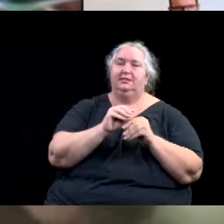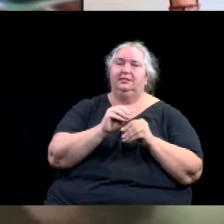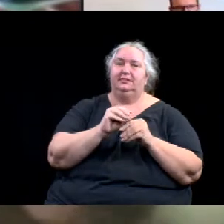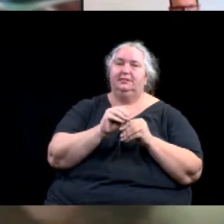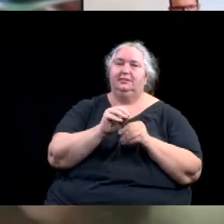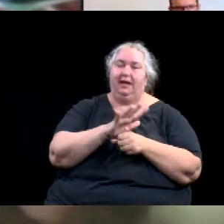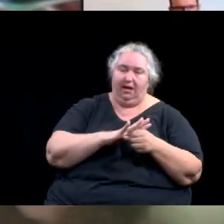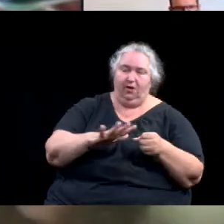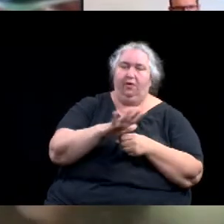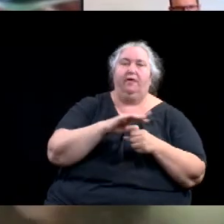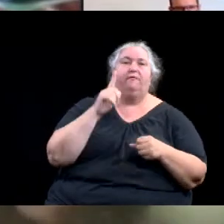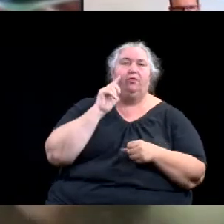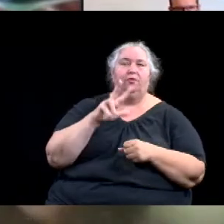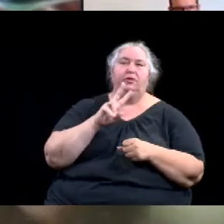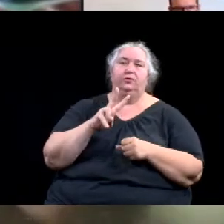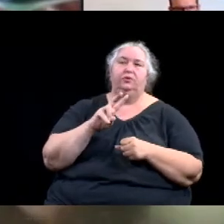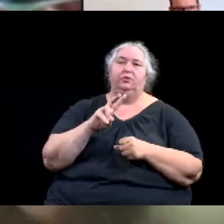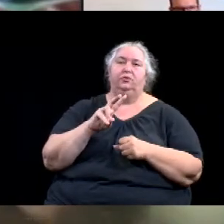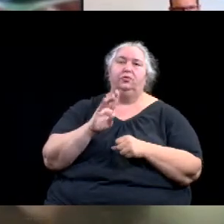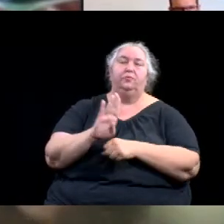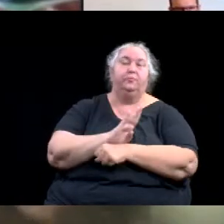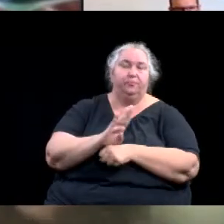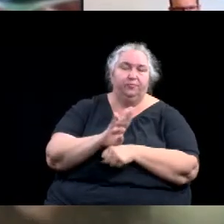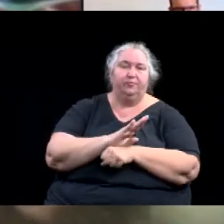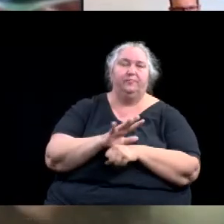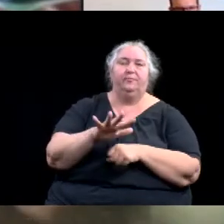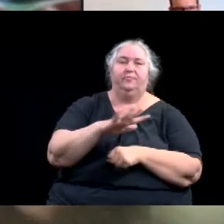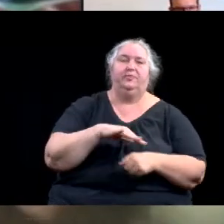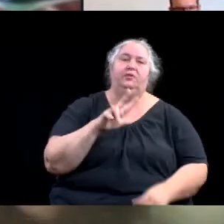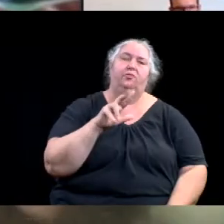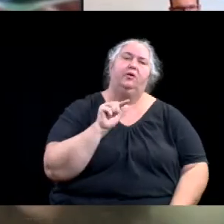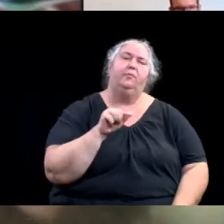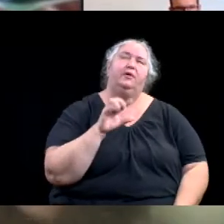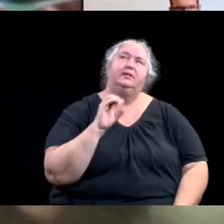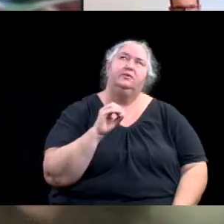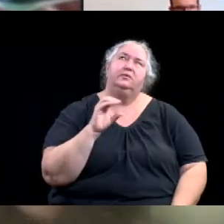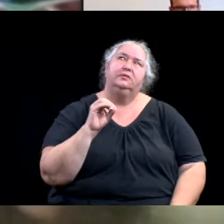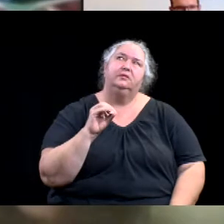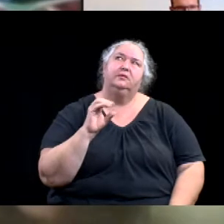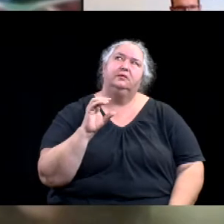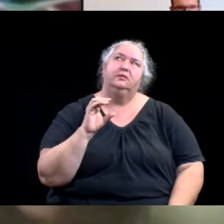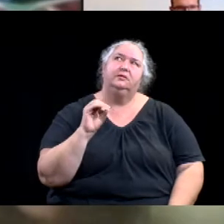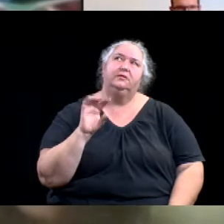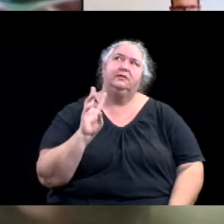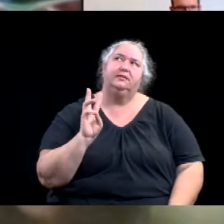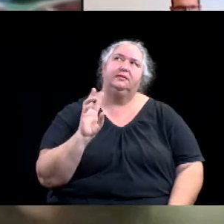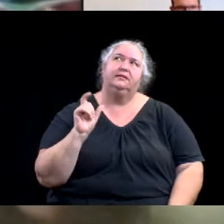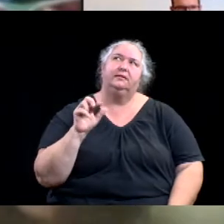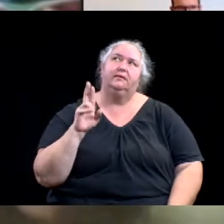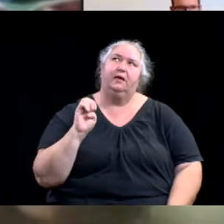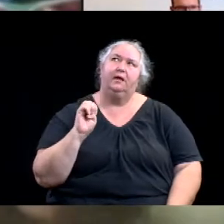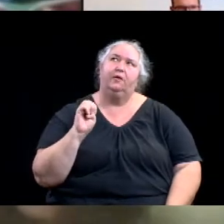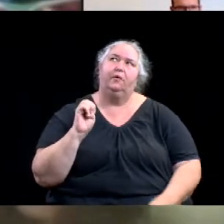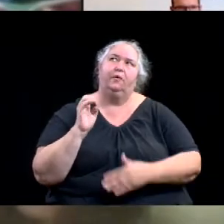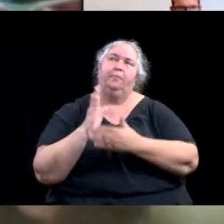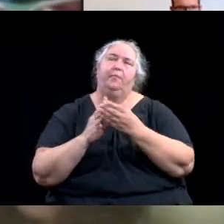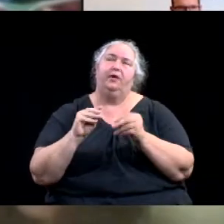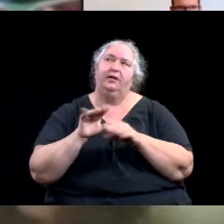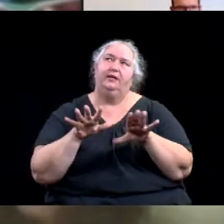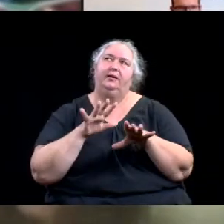3.0006-acre tract of land situated in the Carlos Ocampo survey, abstract number 32, City of Waco, McLennan County, Texas, being all of a